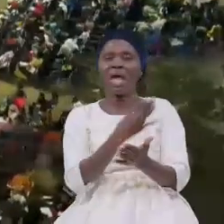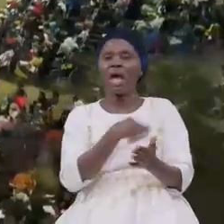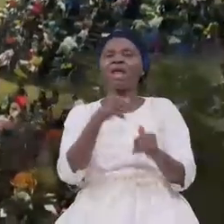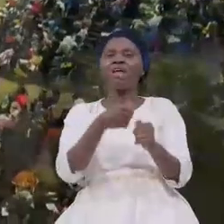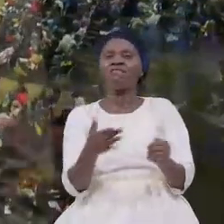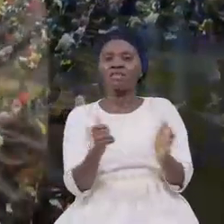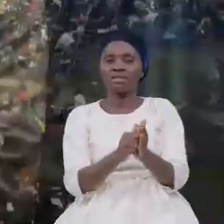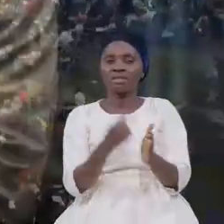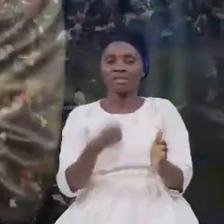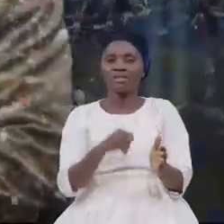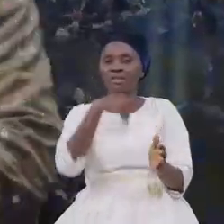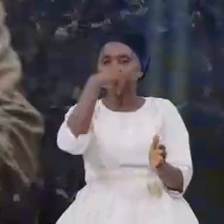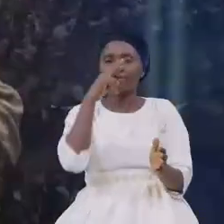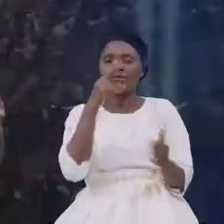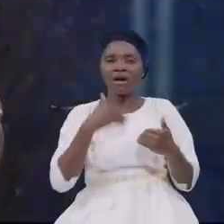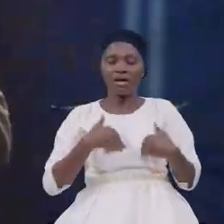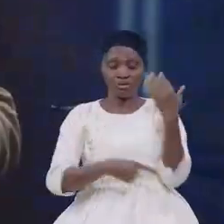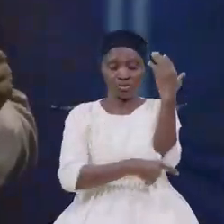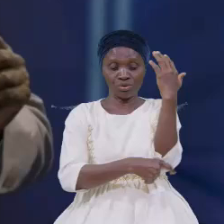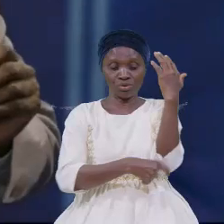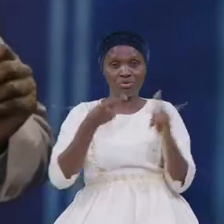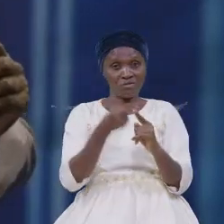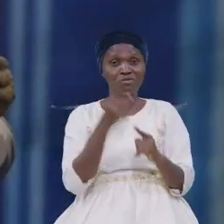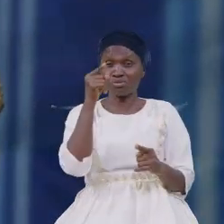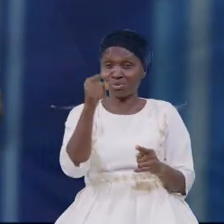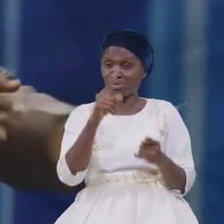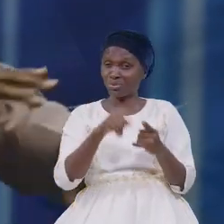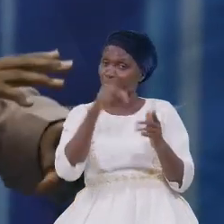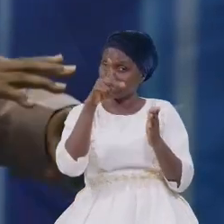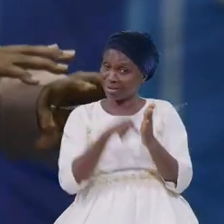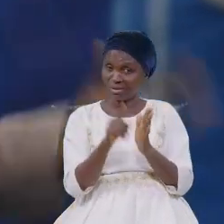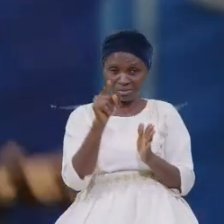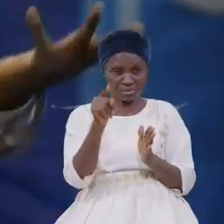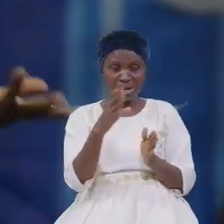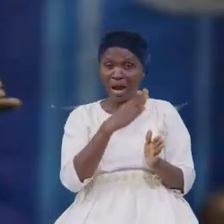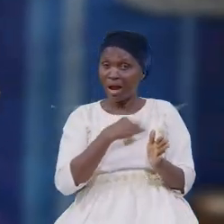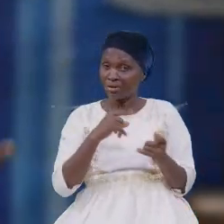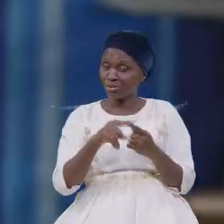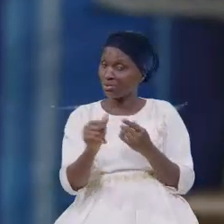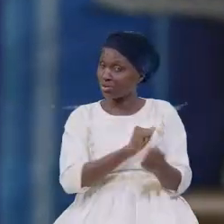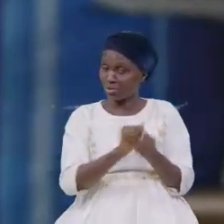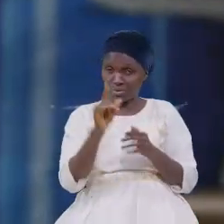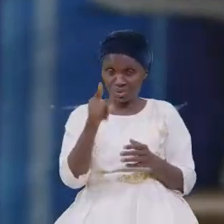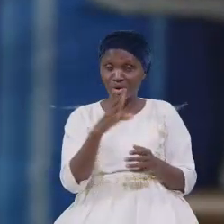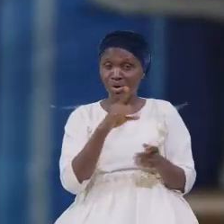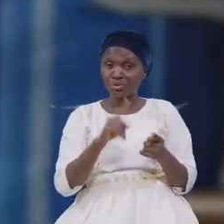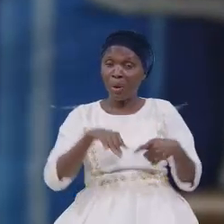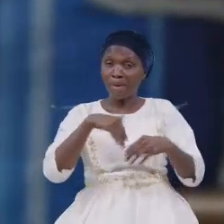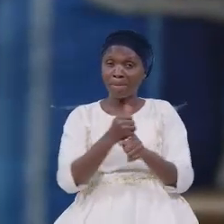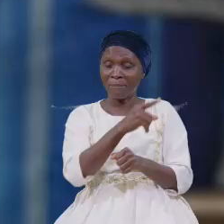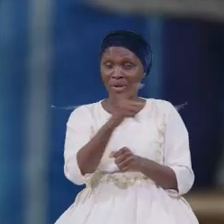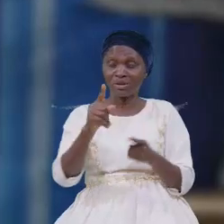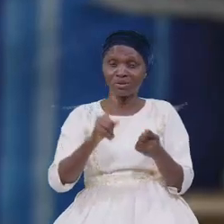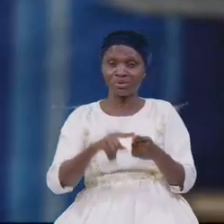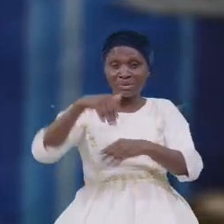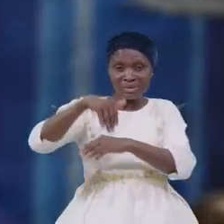everything he has got him from you to kill you and to destroy you, to pack you up and send you